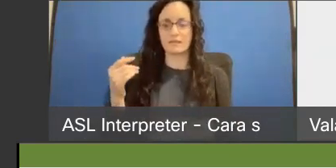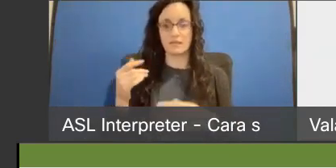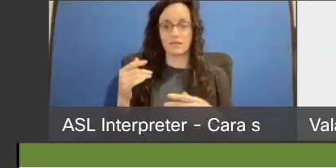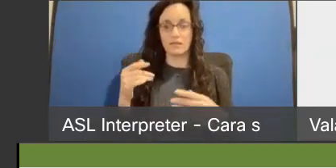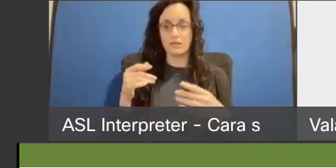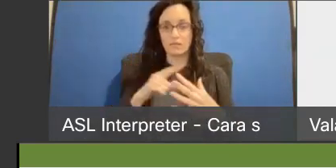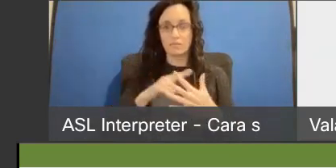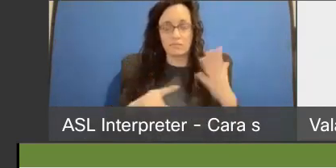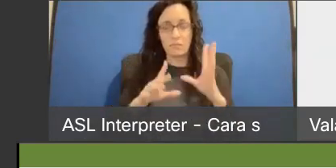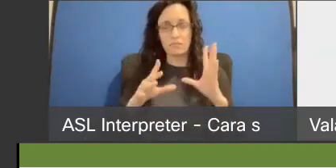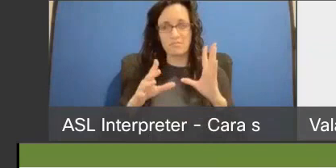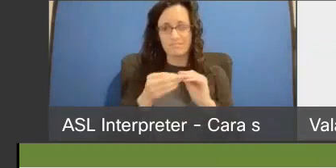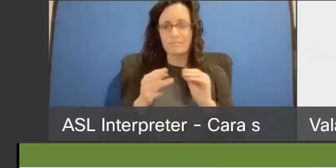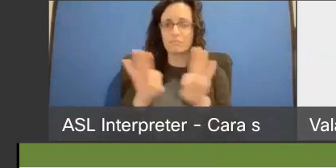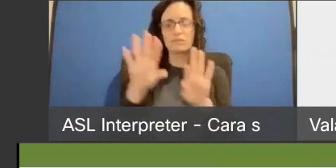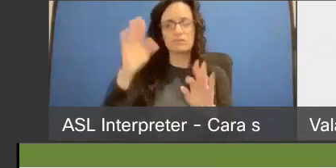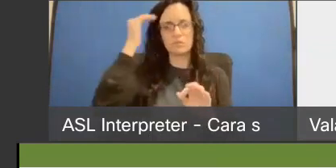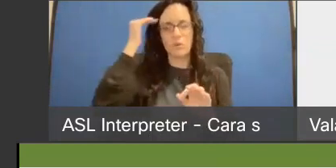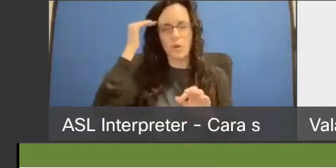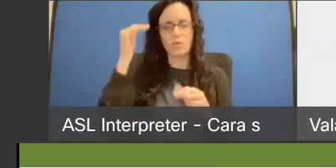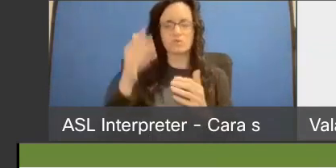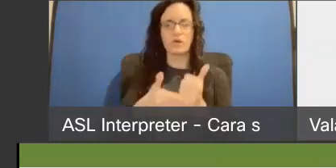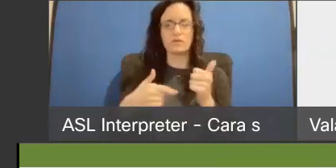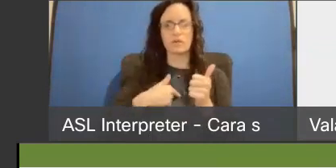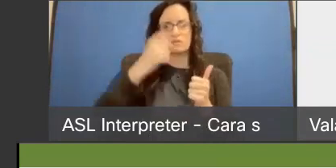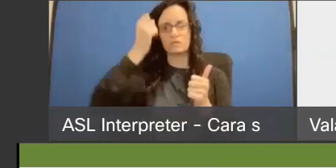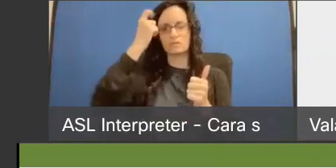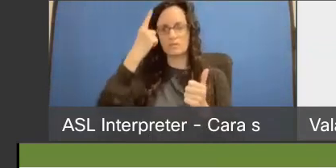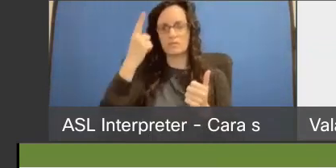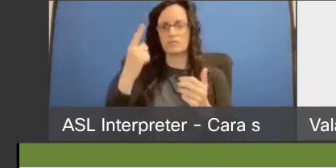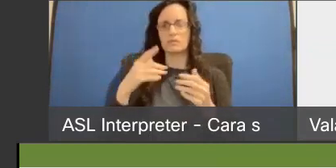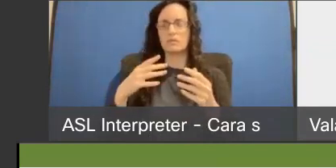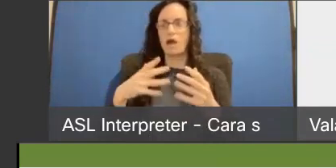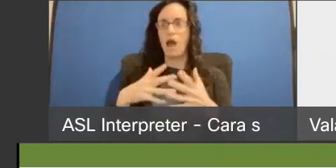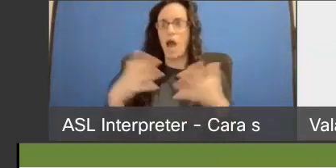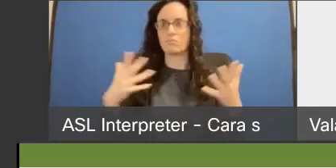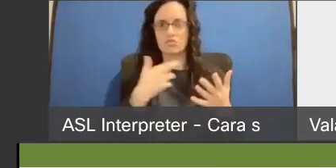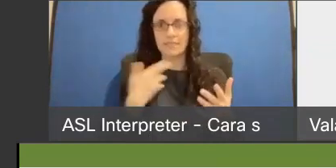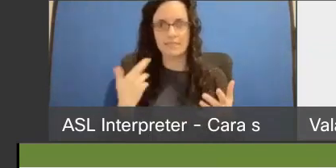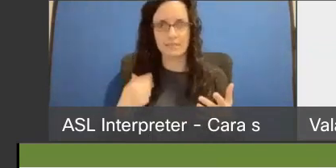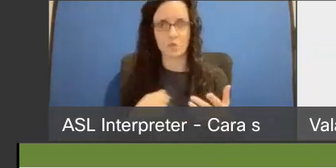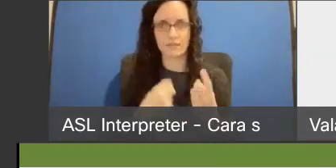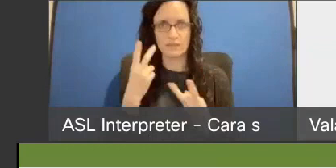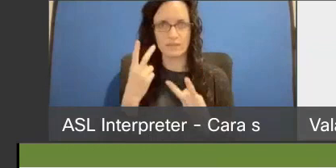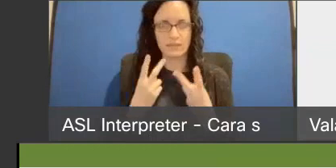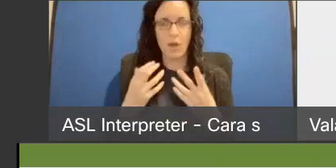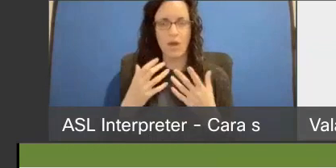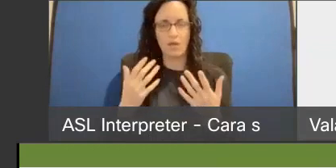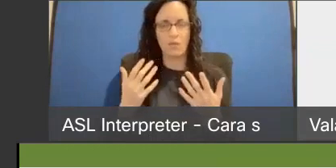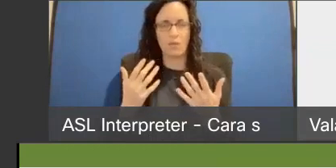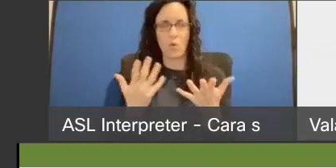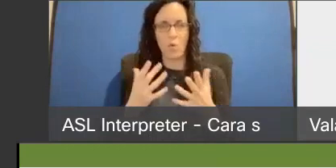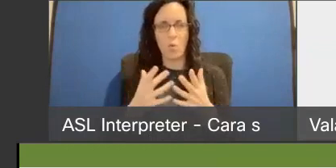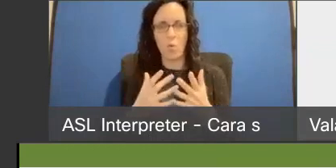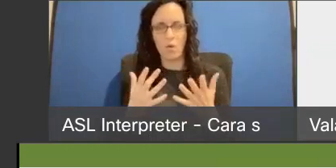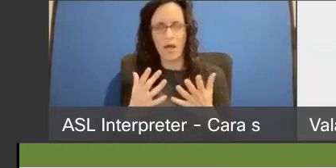to help us get a sense of what level of risk are we thinking about or understanding or seeing. So in the spirit of that, I just want to throw a couple of